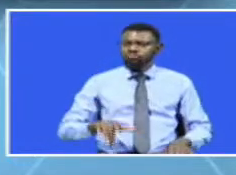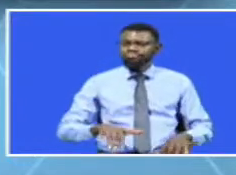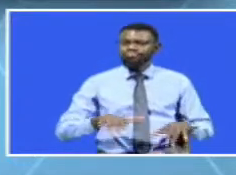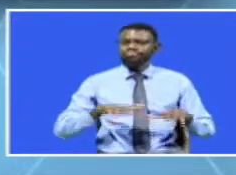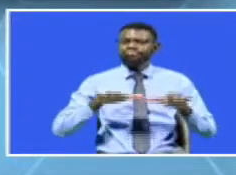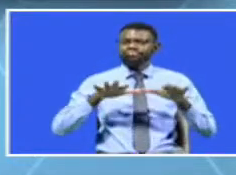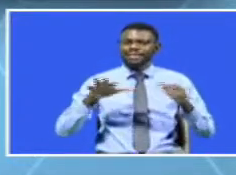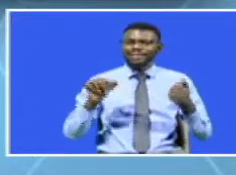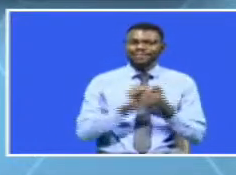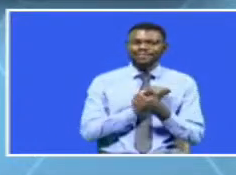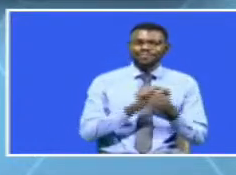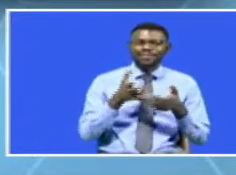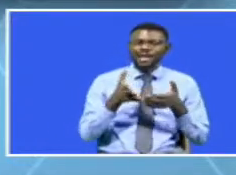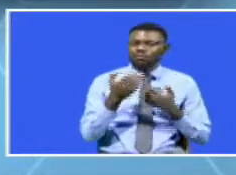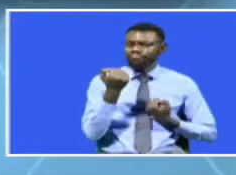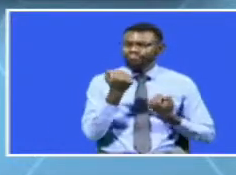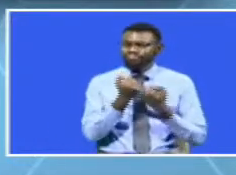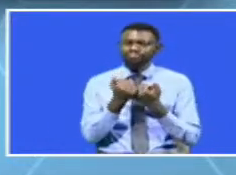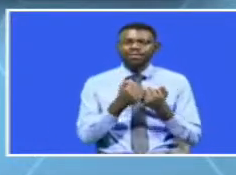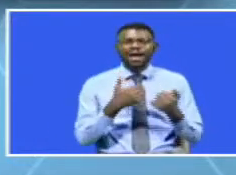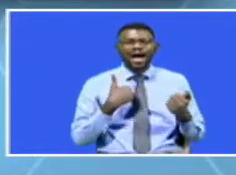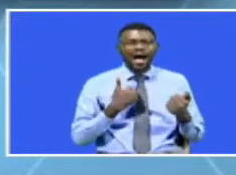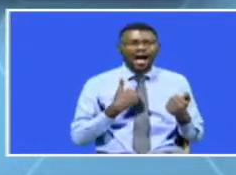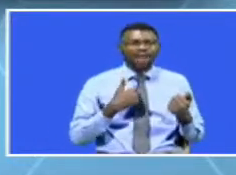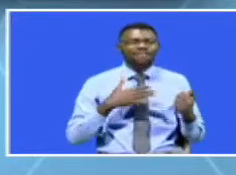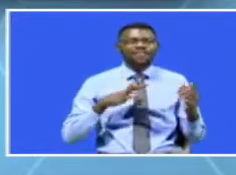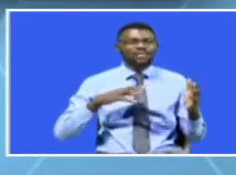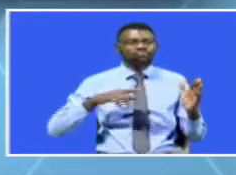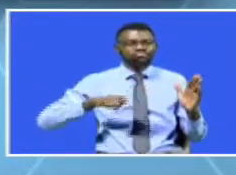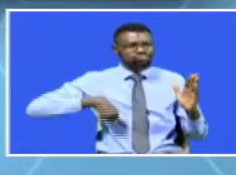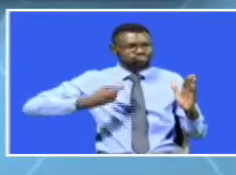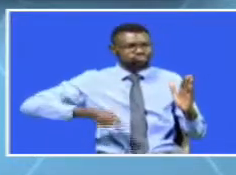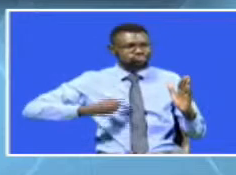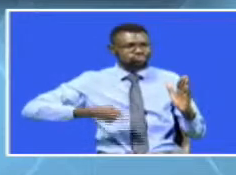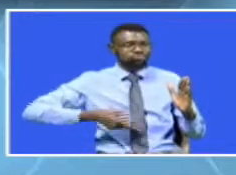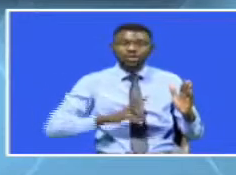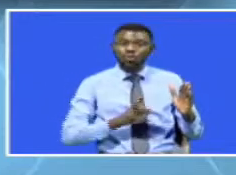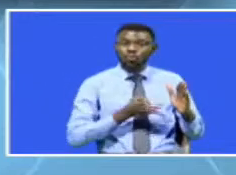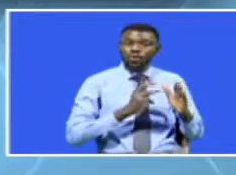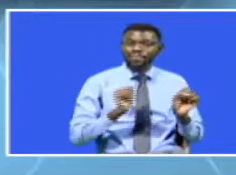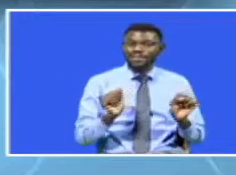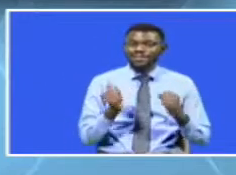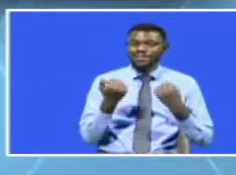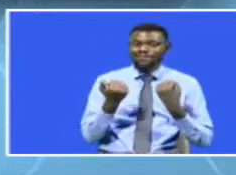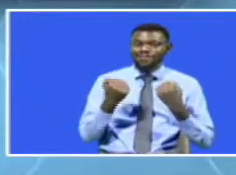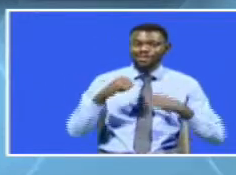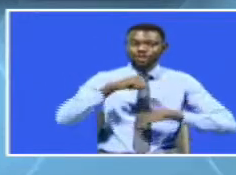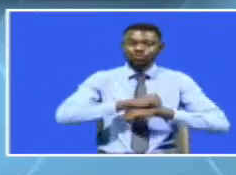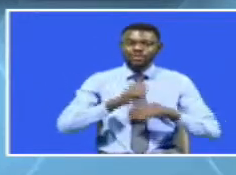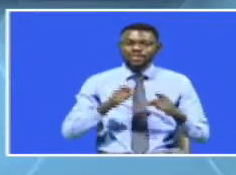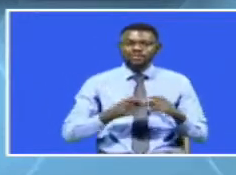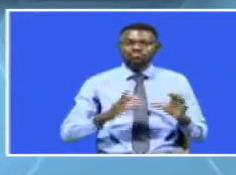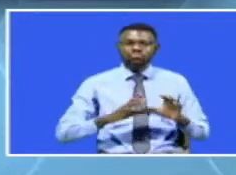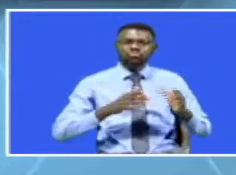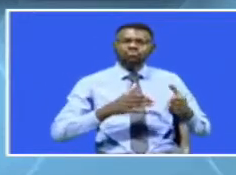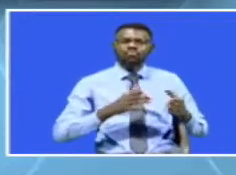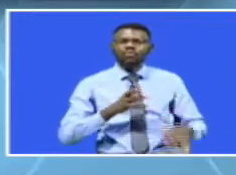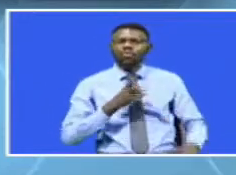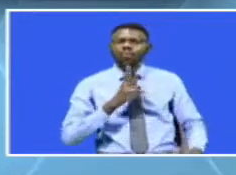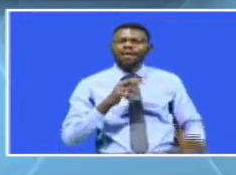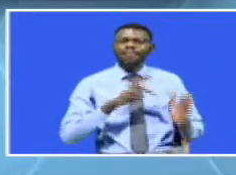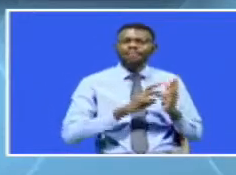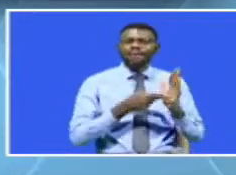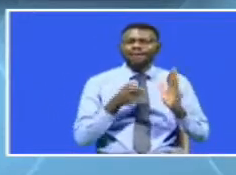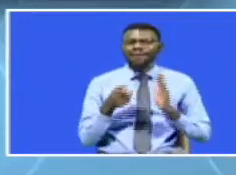an extensive borehole system, which will supply clean and safer water to the school and the neighboring community. The water project comes